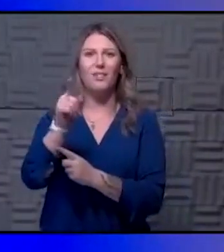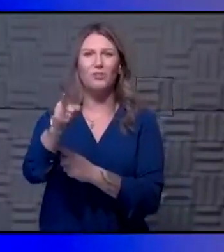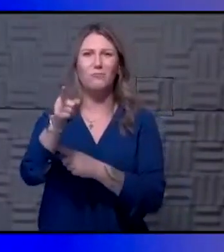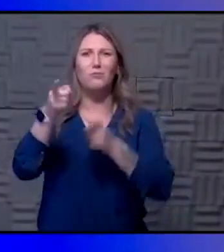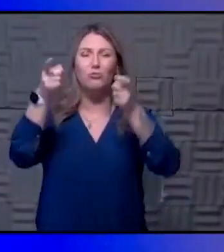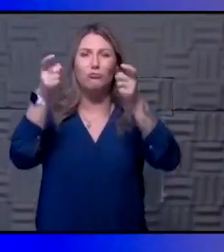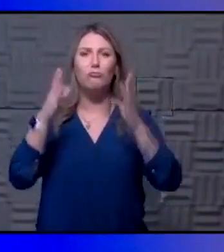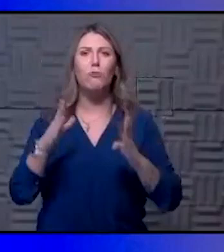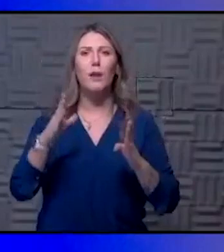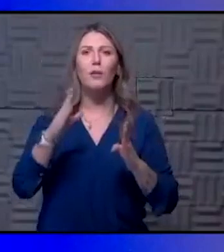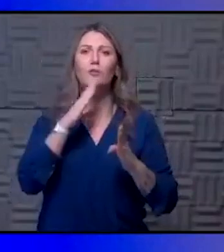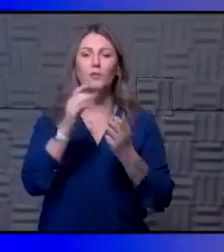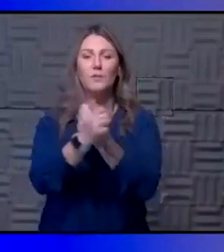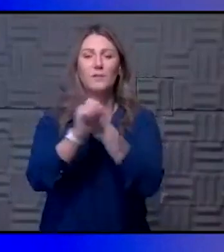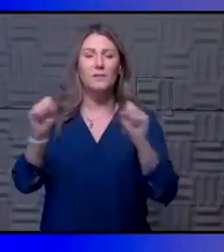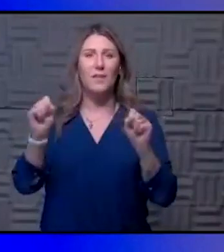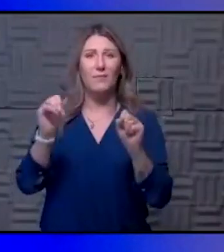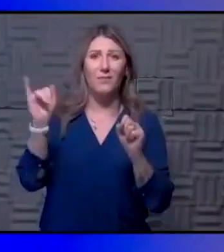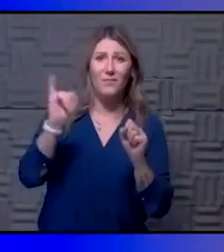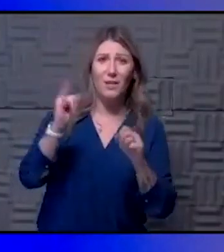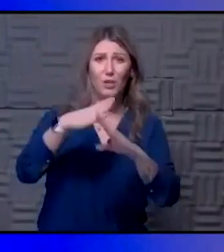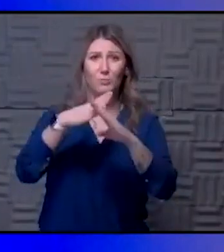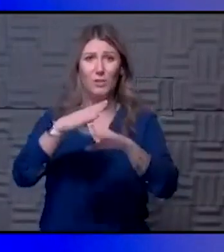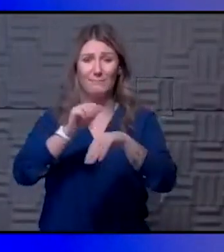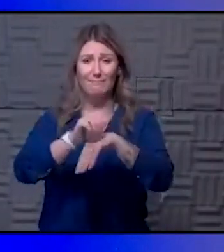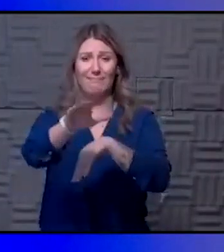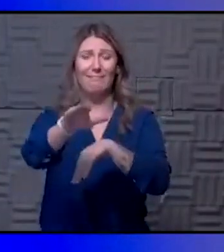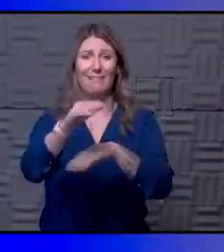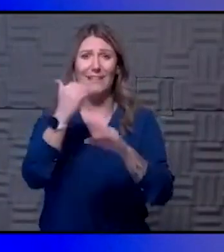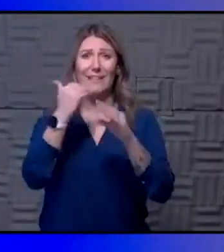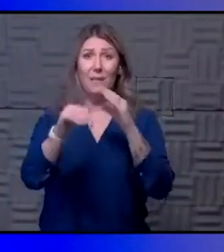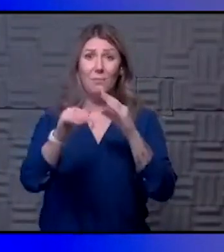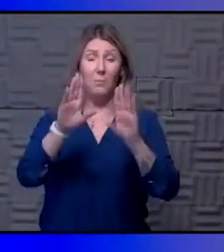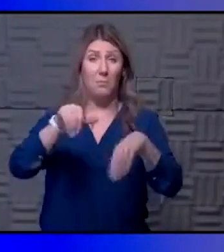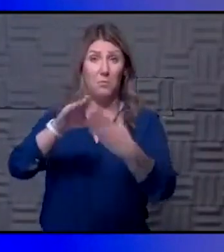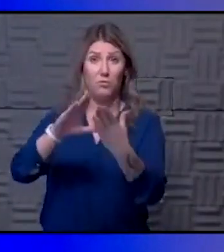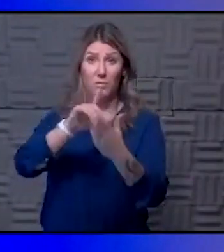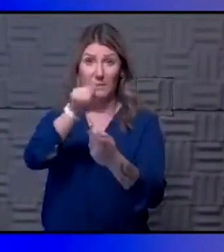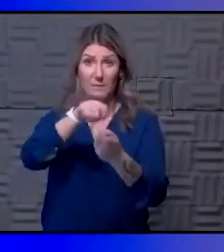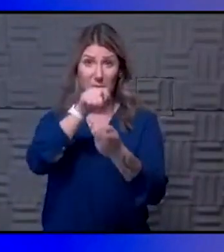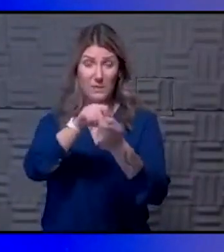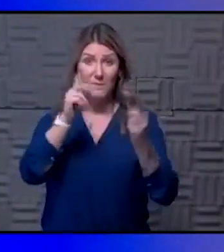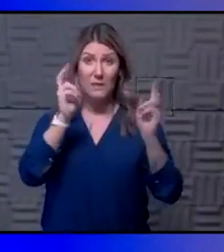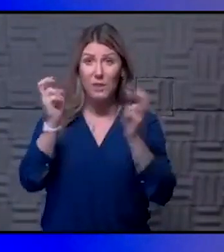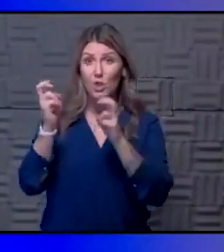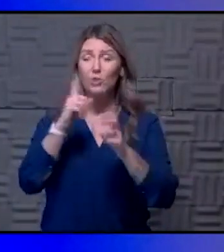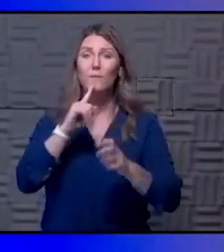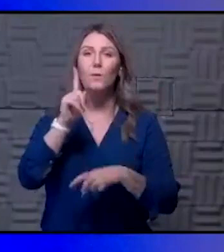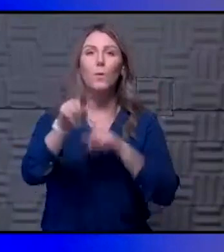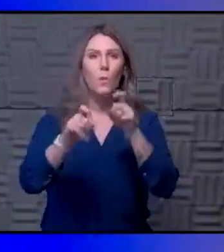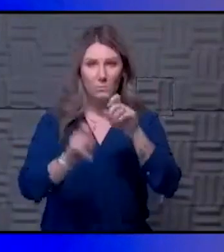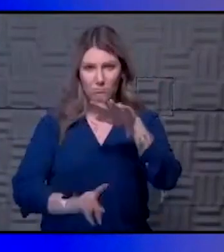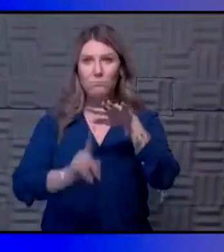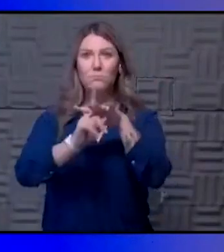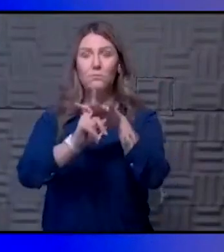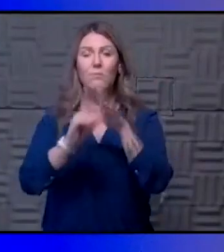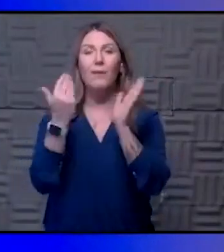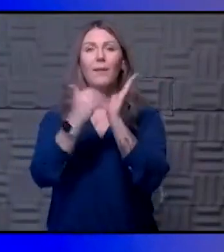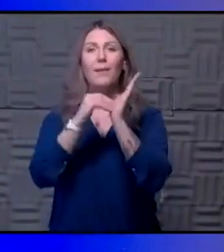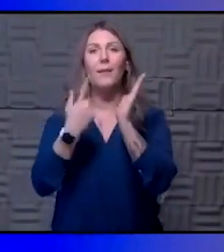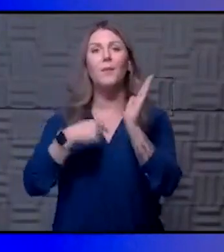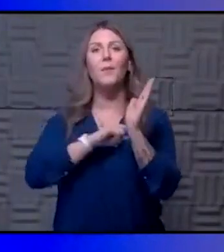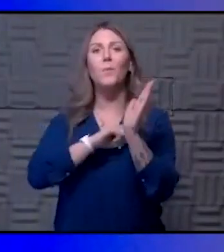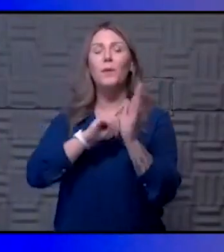of Safety and Infection Prevention, just sent an email out addressing that specific issue because that question had come. Again, we are working